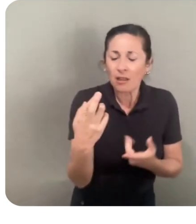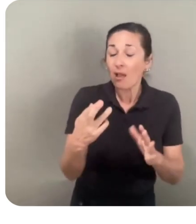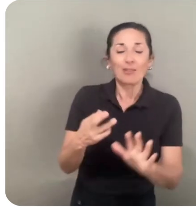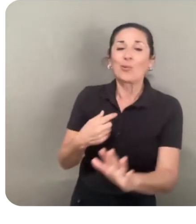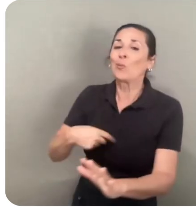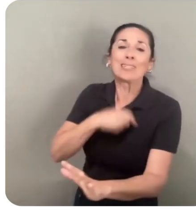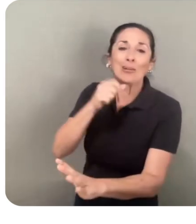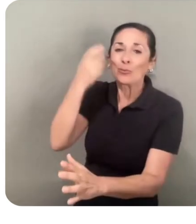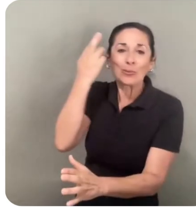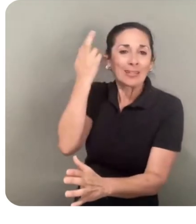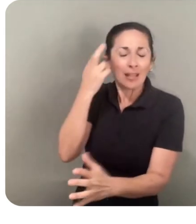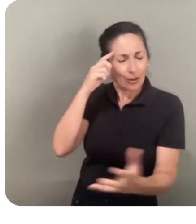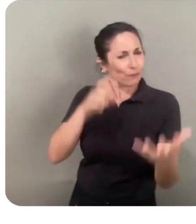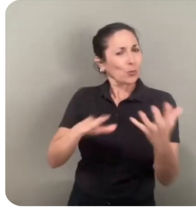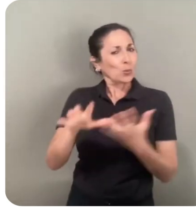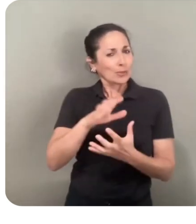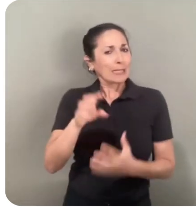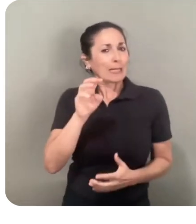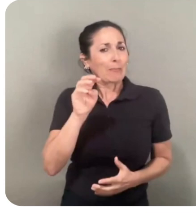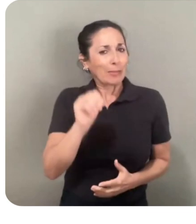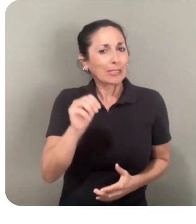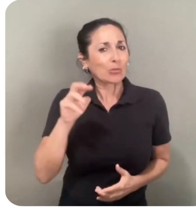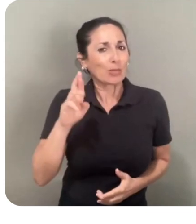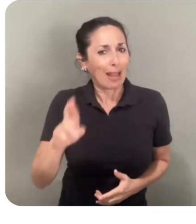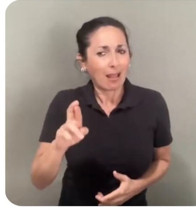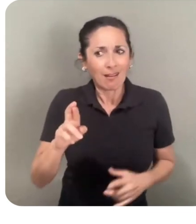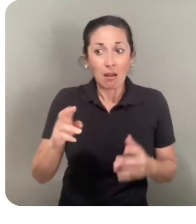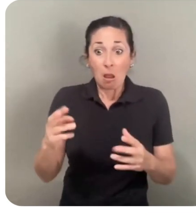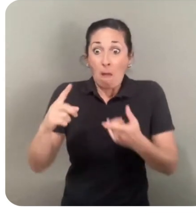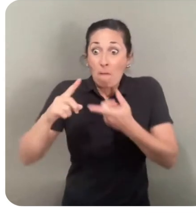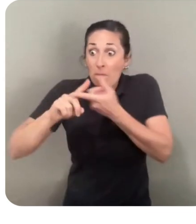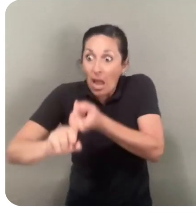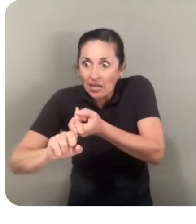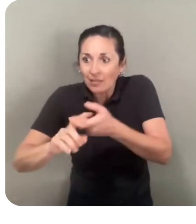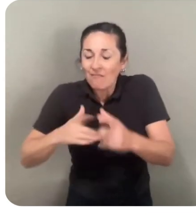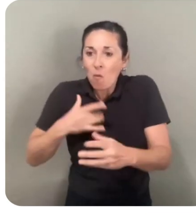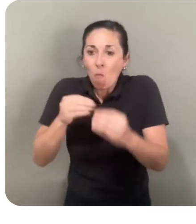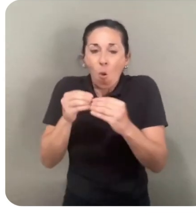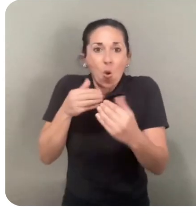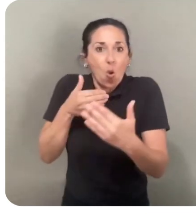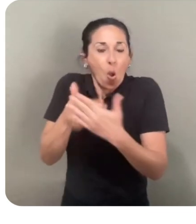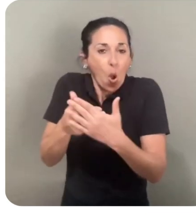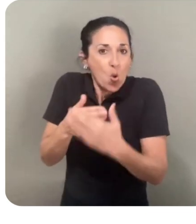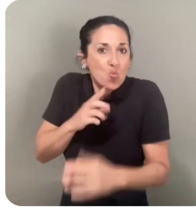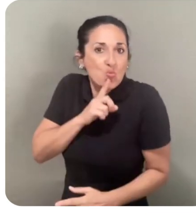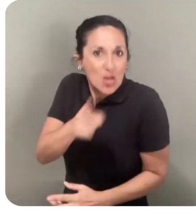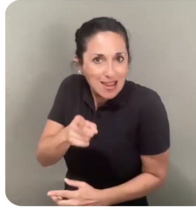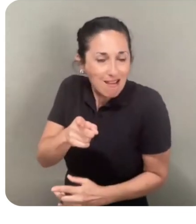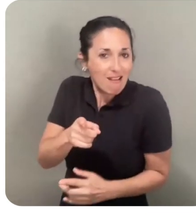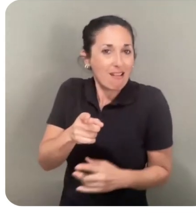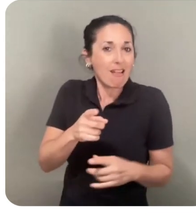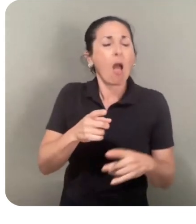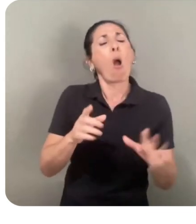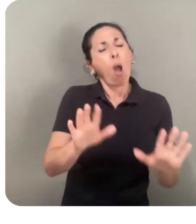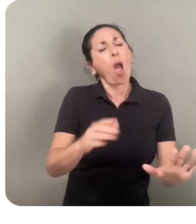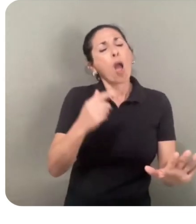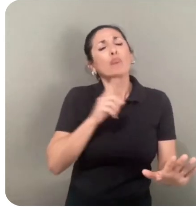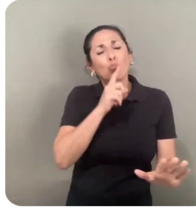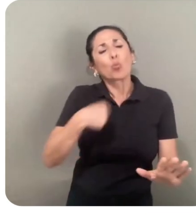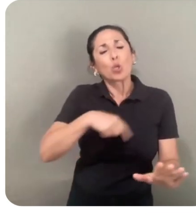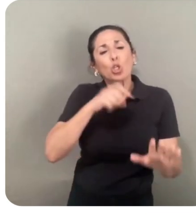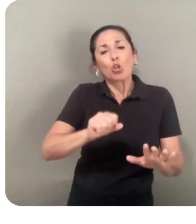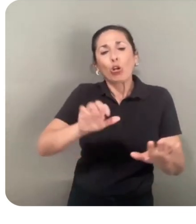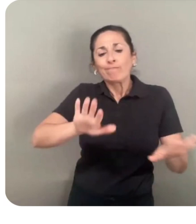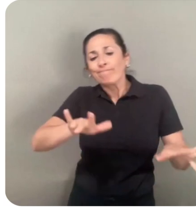in mixed reality, where buddies feel far more real. And I'm sure we could have polished this to be